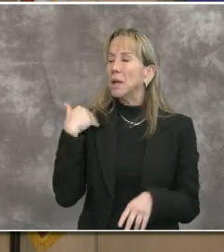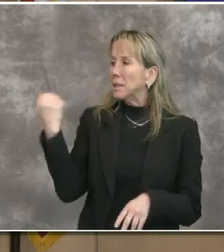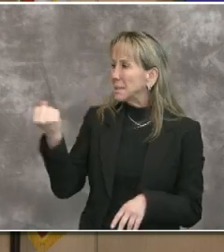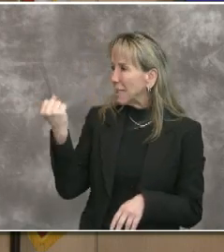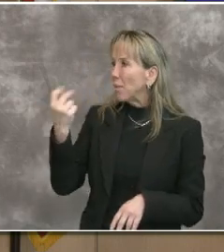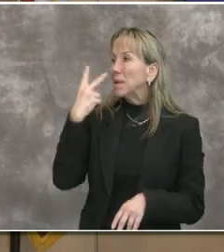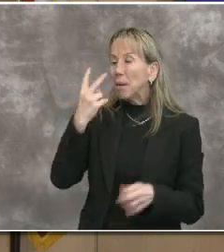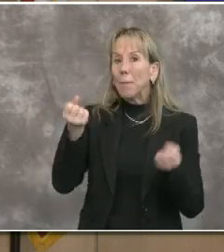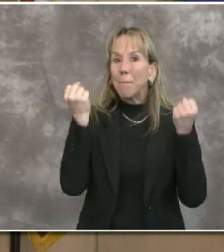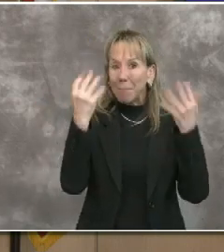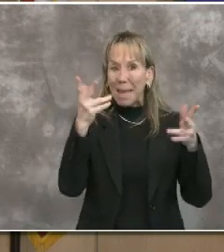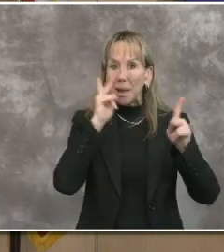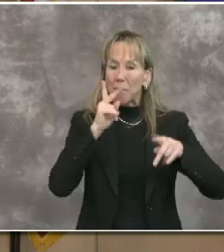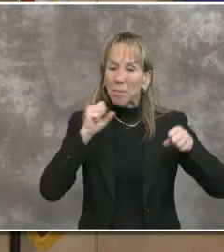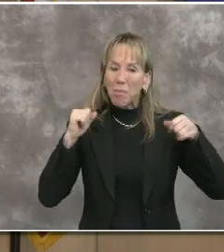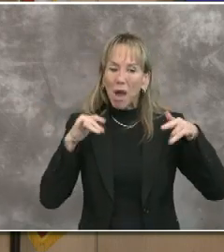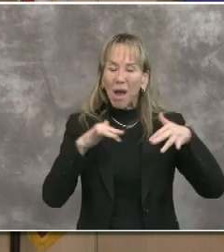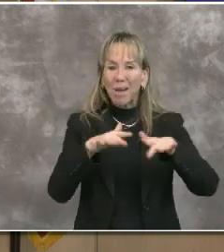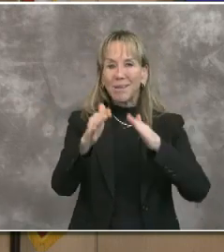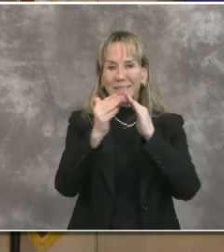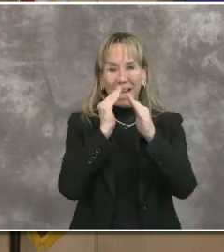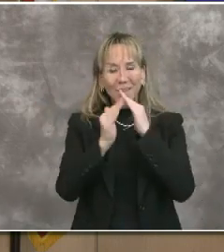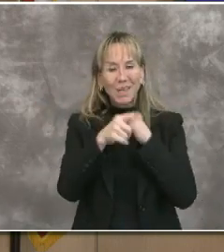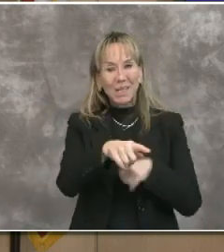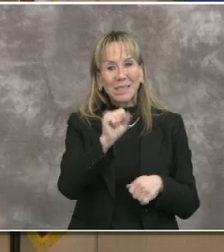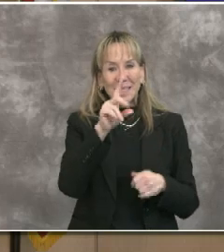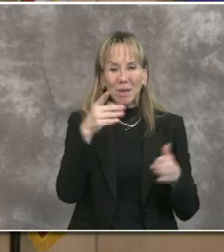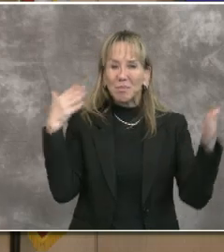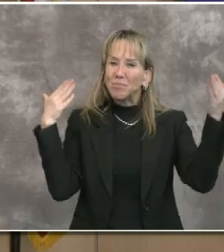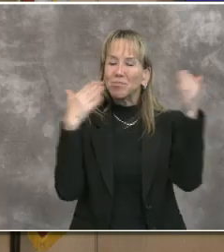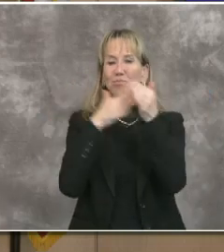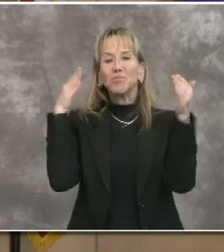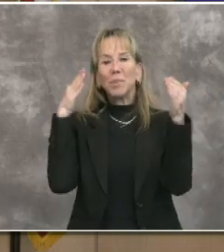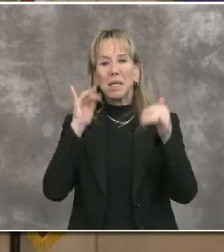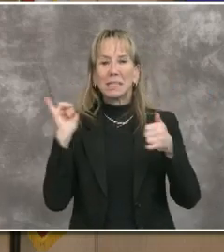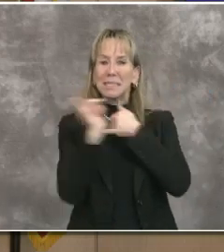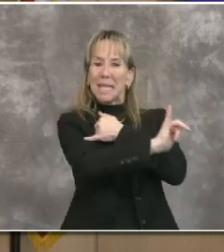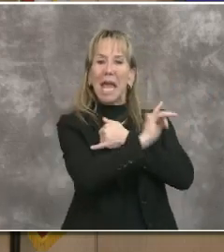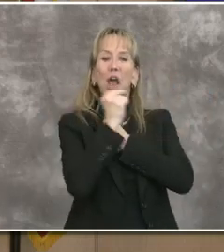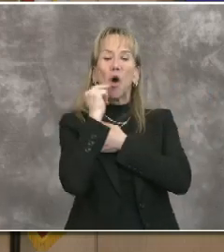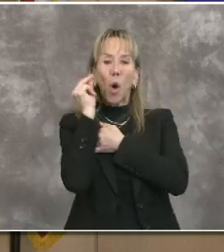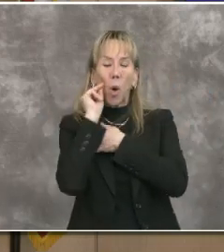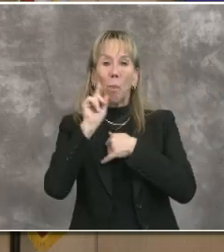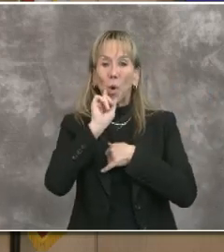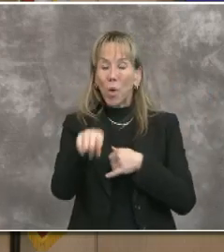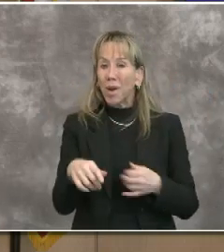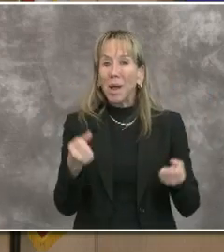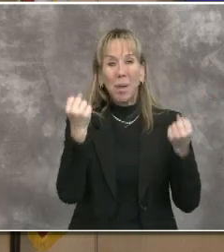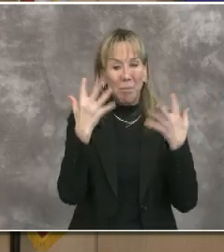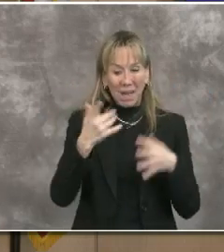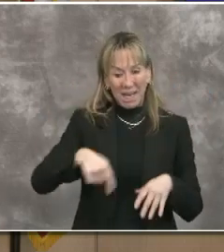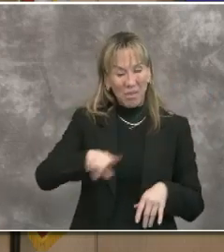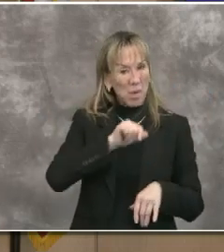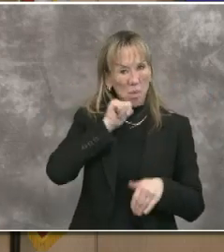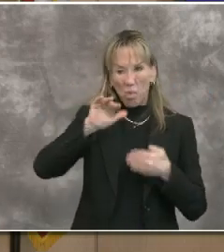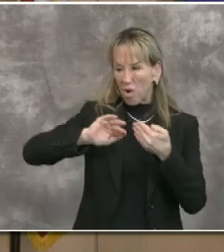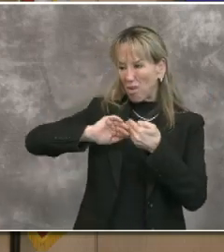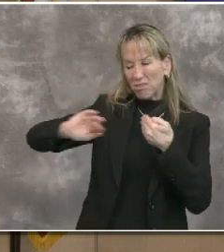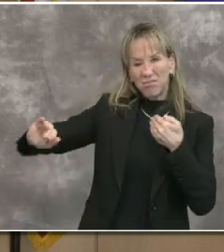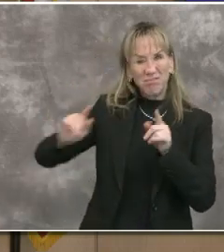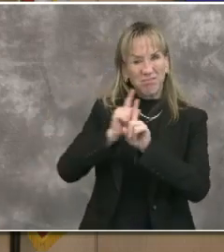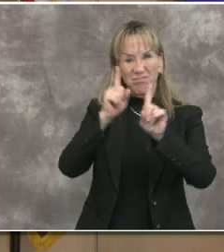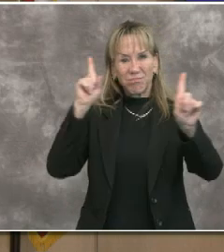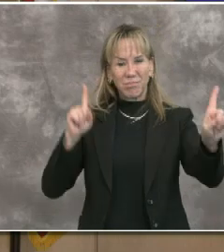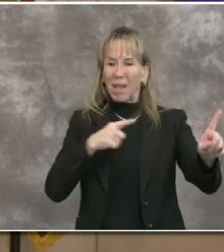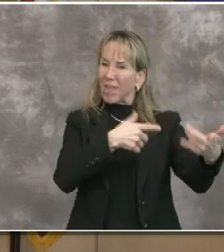large crowd of people in downtown San Diego protesting against the stay-at-home orders. Many were not standing 6 feet apart and were knowingly breaking the